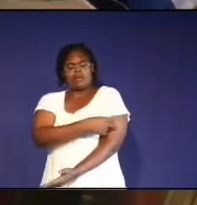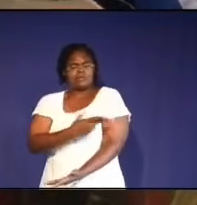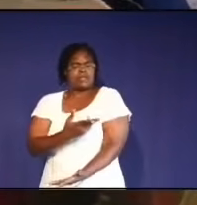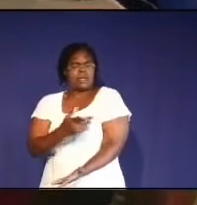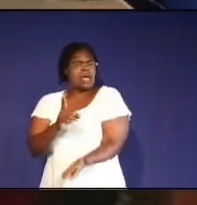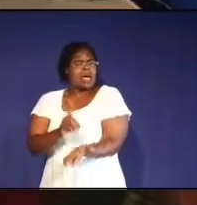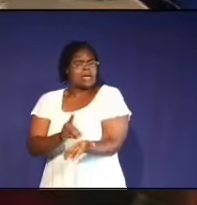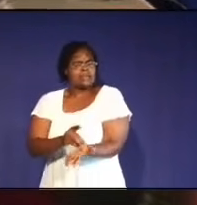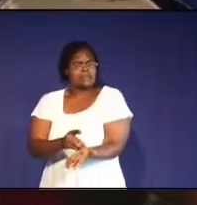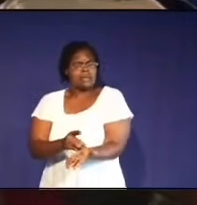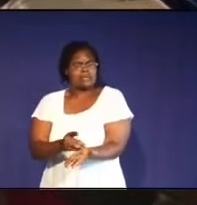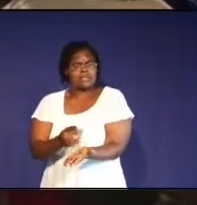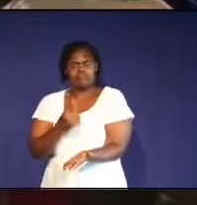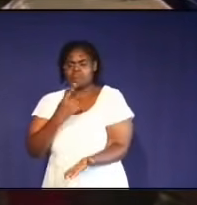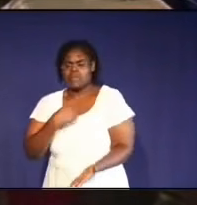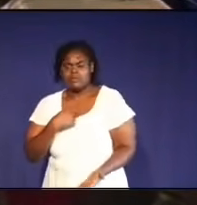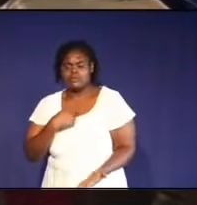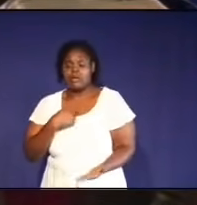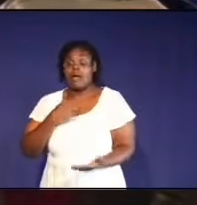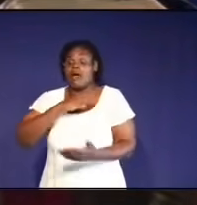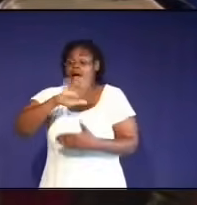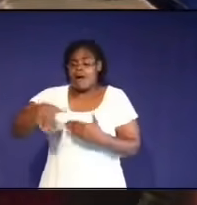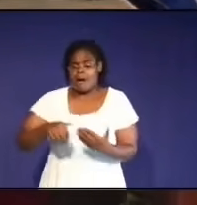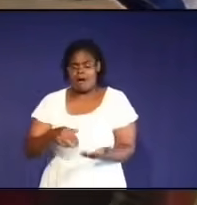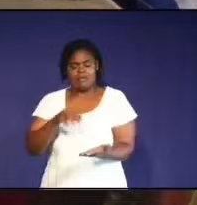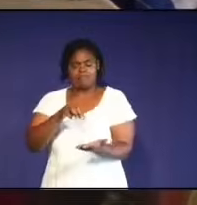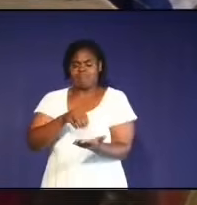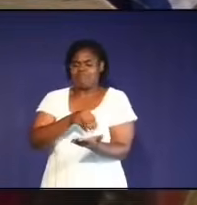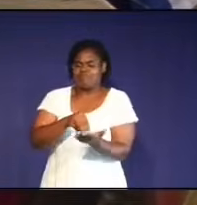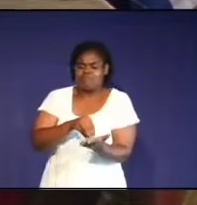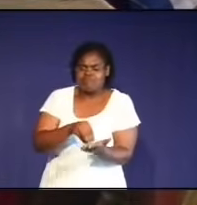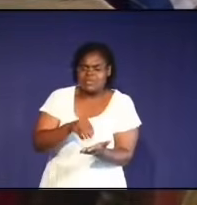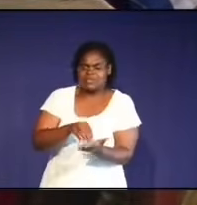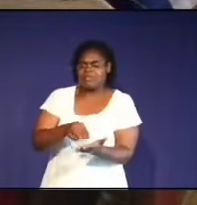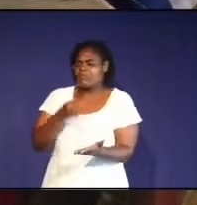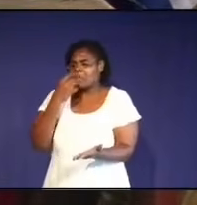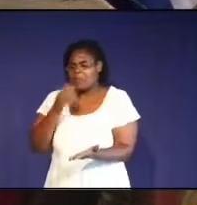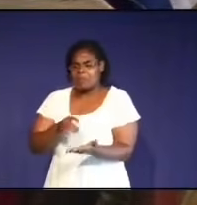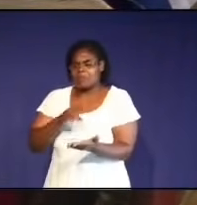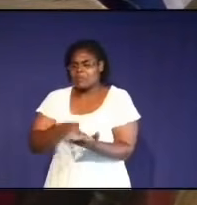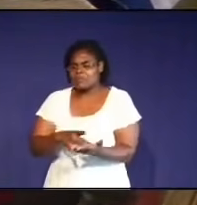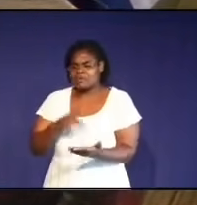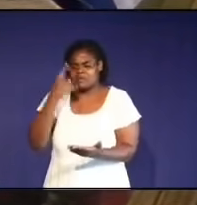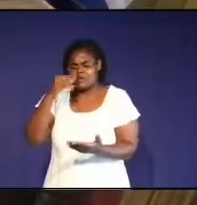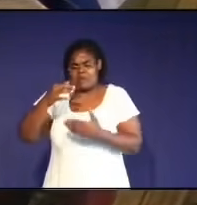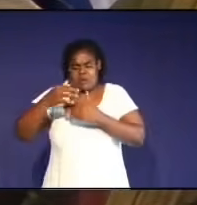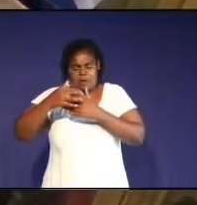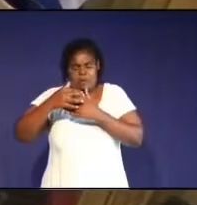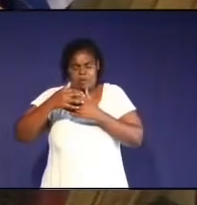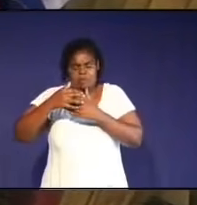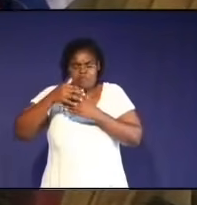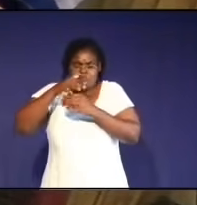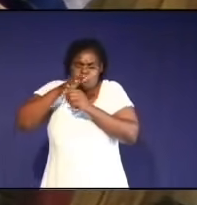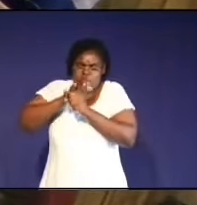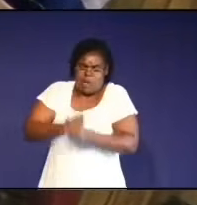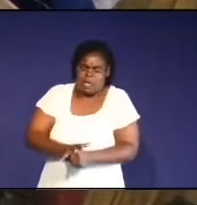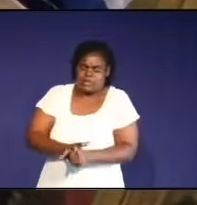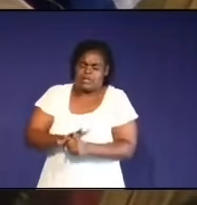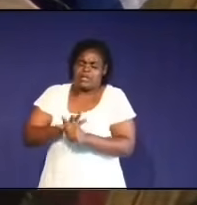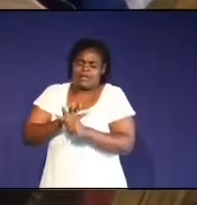to me, all the medication I'm giving you for your blood pressure that's getting out of